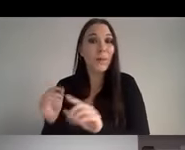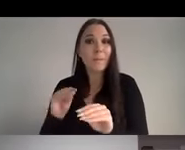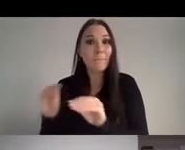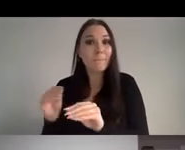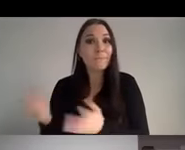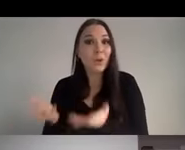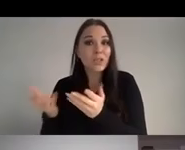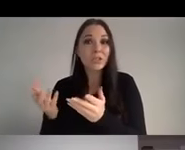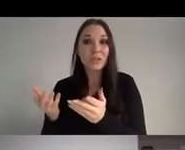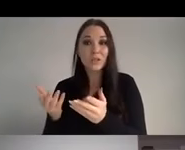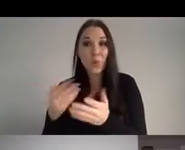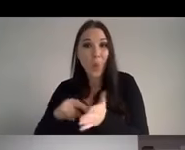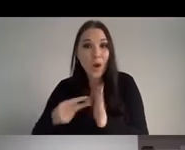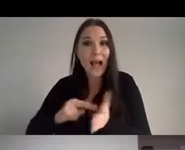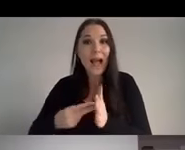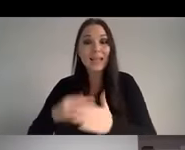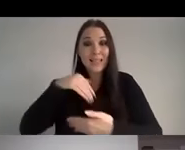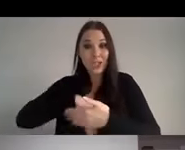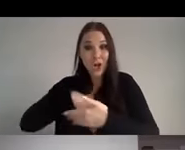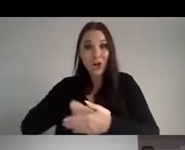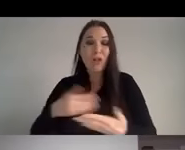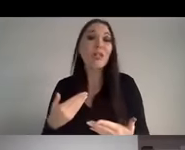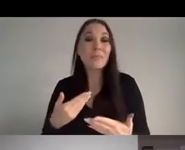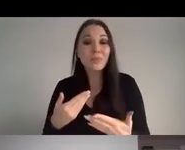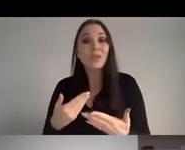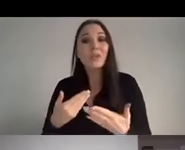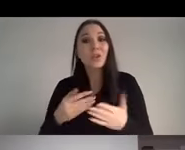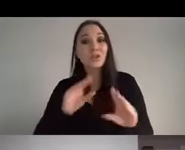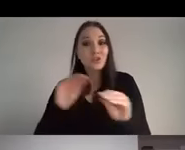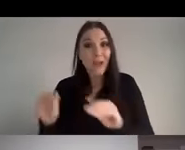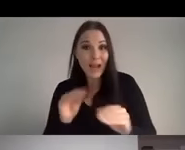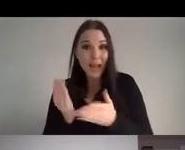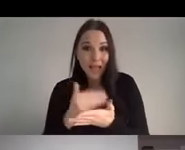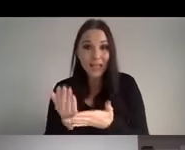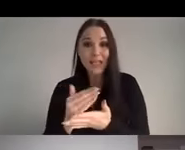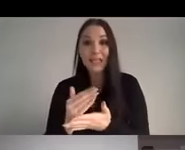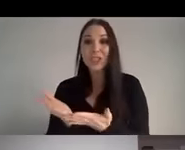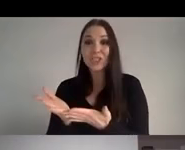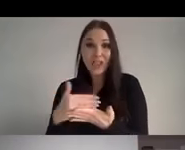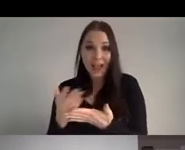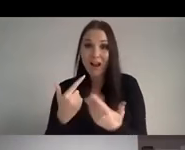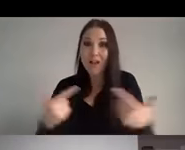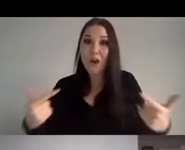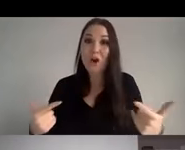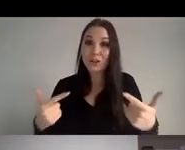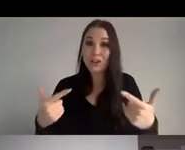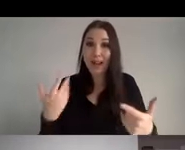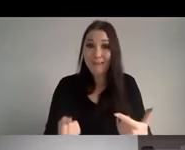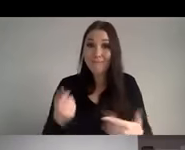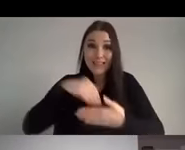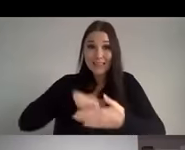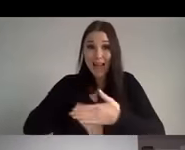also organize lots of internal trainings to really focus on knowledge sharing within our team because we have the expertise in-house. We